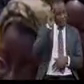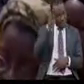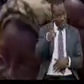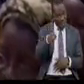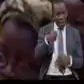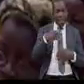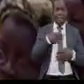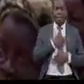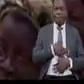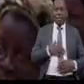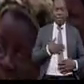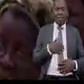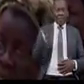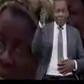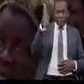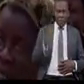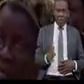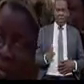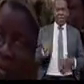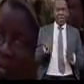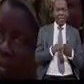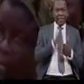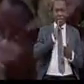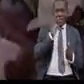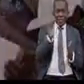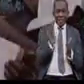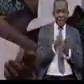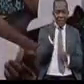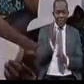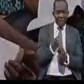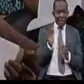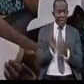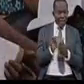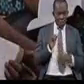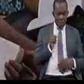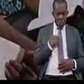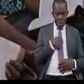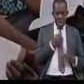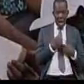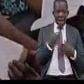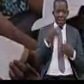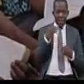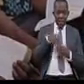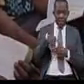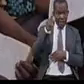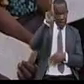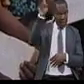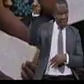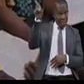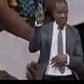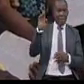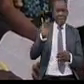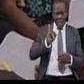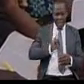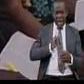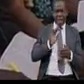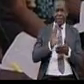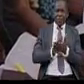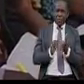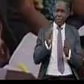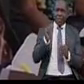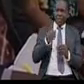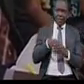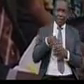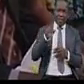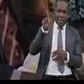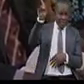we have in him. I trust him. He cannot disappoint me. I trust him. He's holding my hand. I trust him. I'm